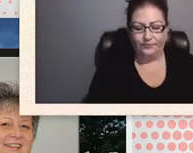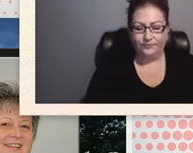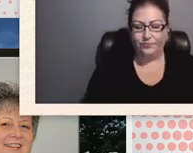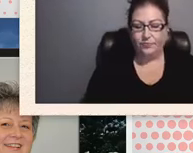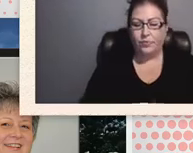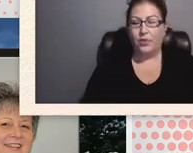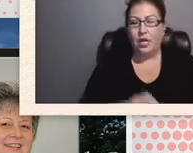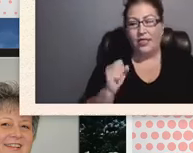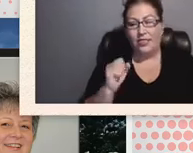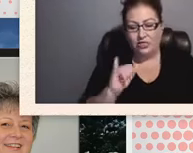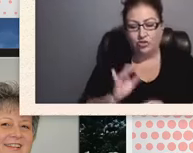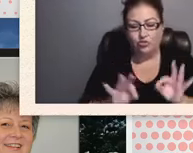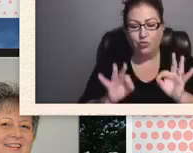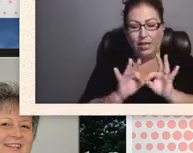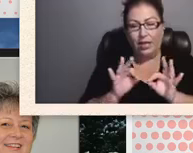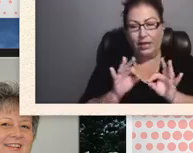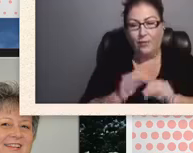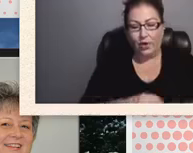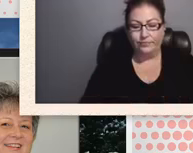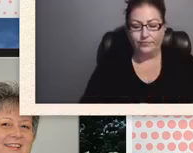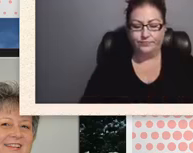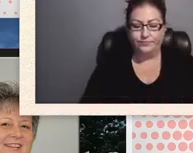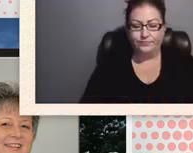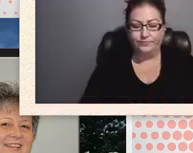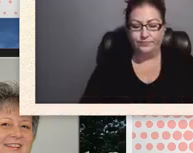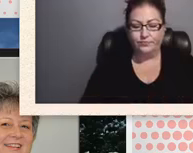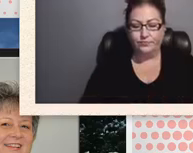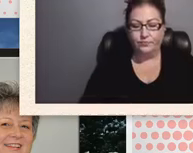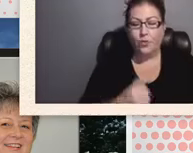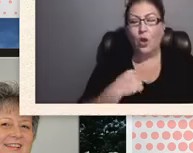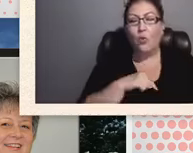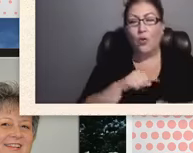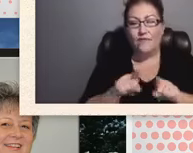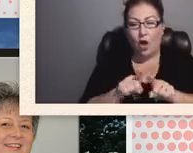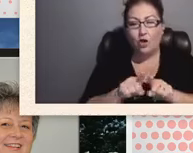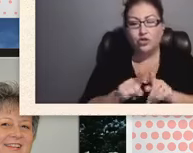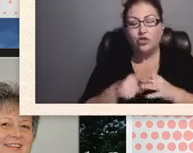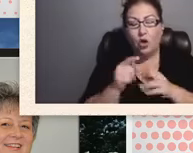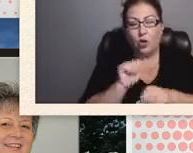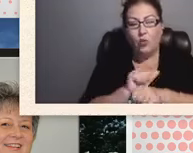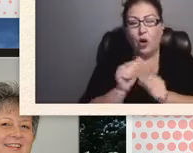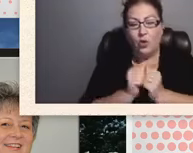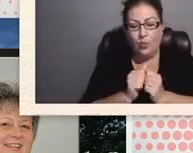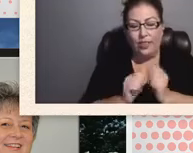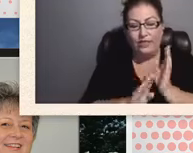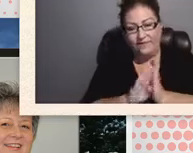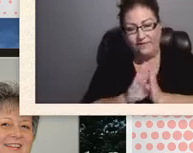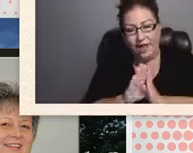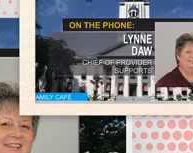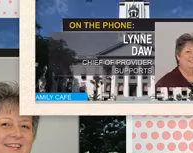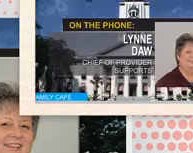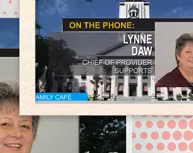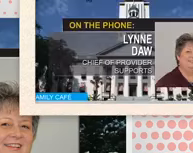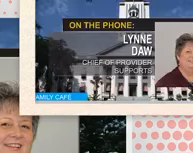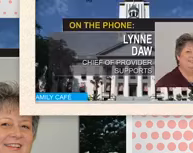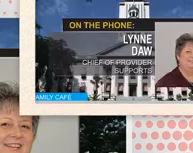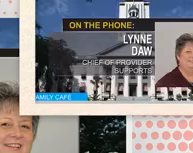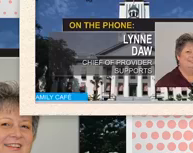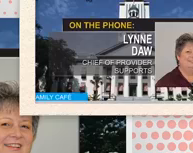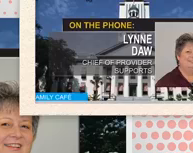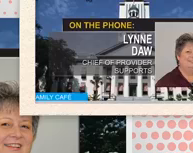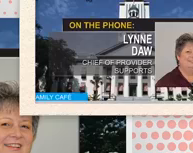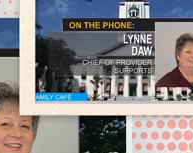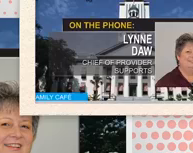critically important. We've also started working with developing some protocols for our providers so that